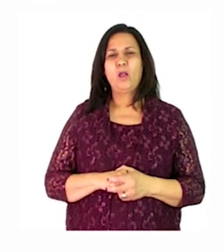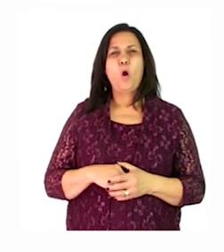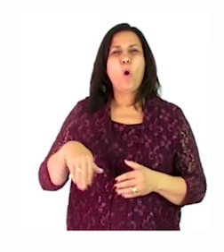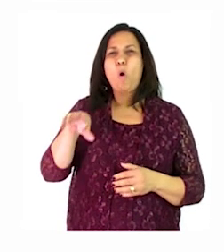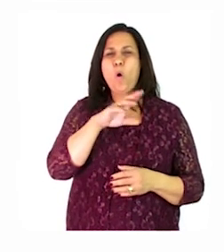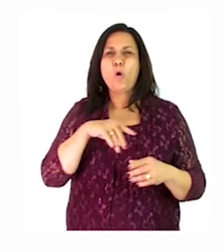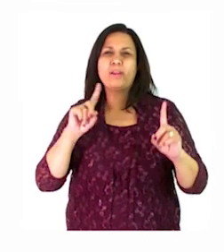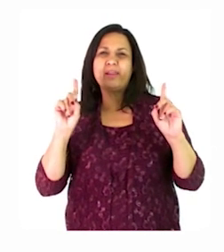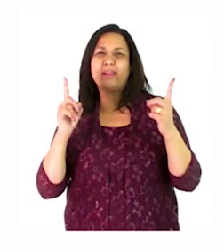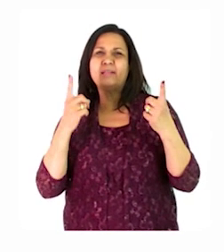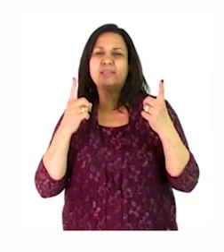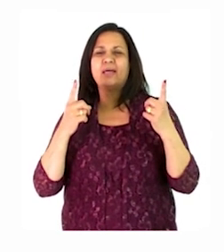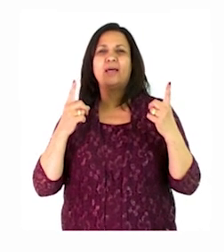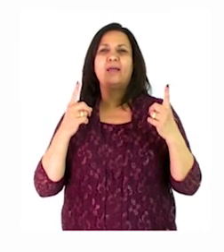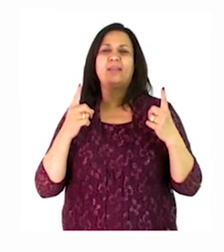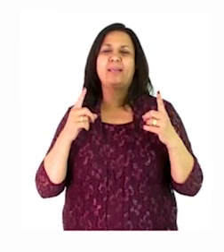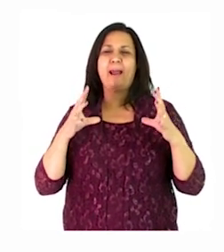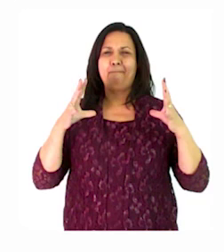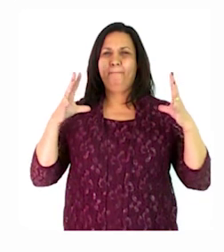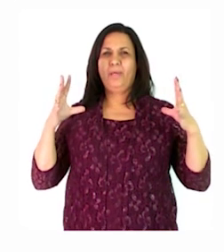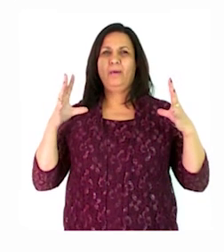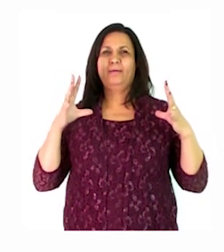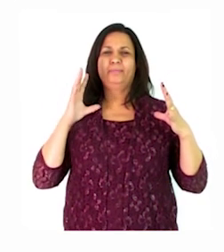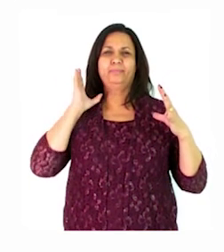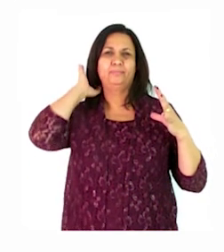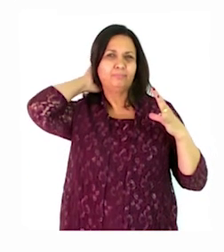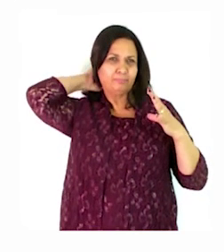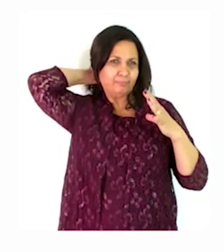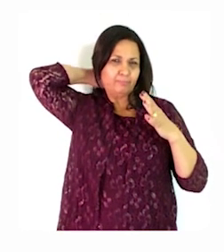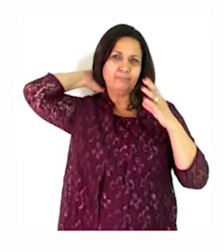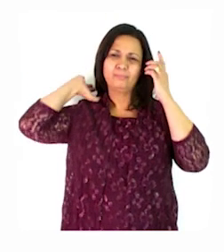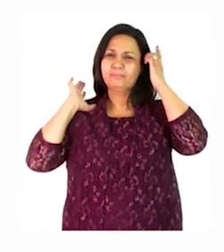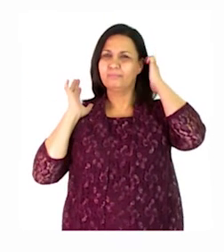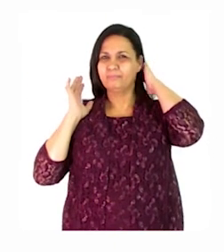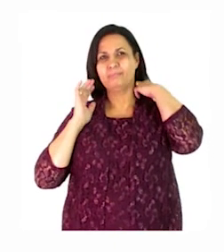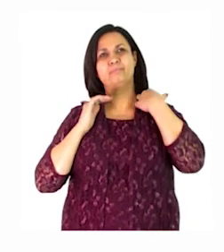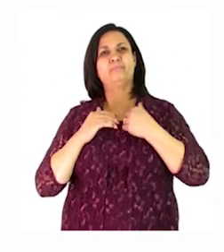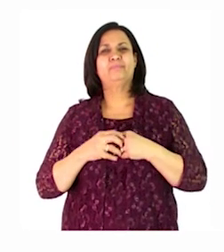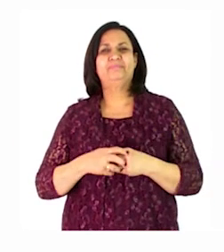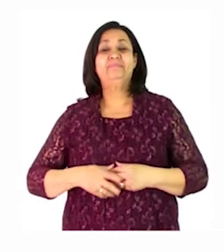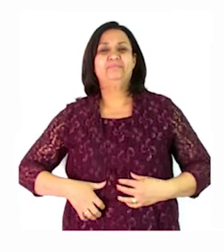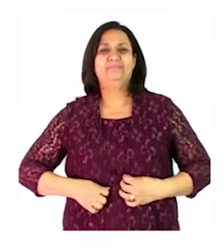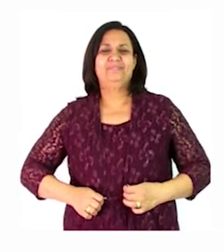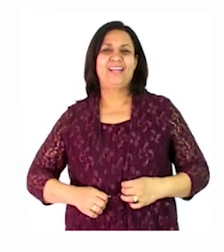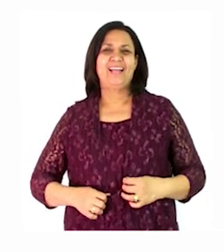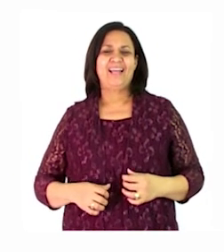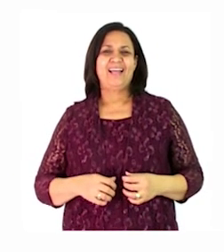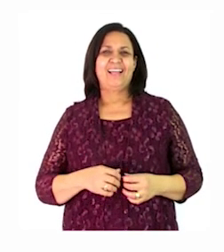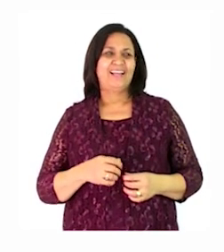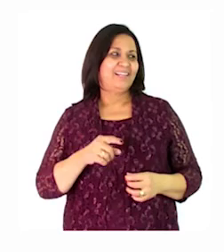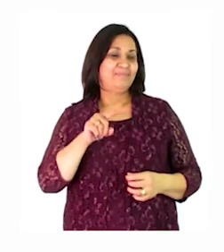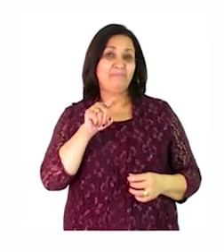big. But before we do that, I will ask my friend. She has two yellow